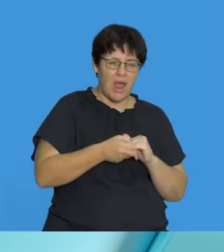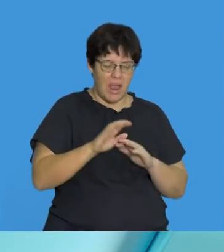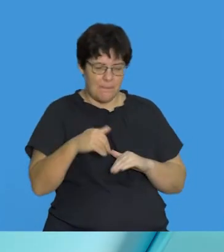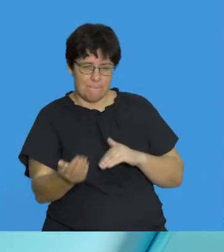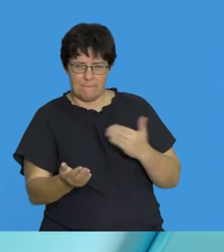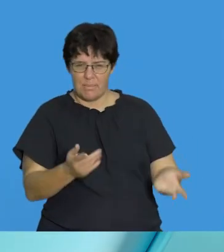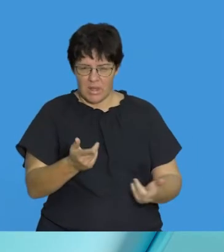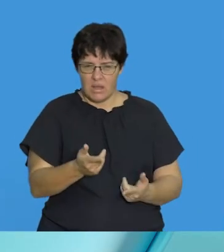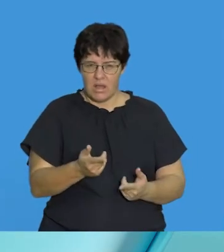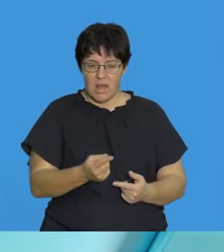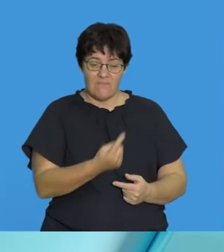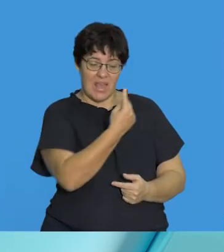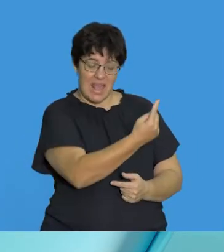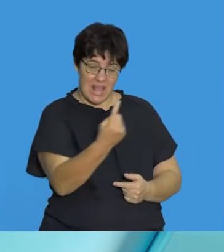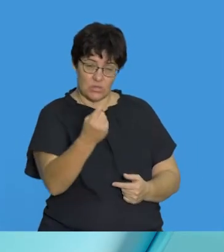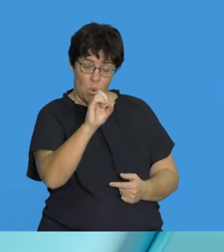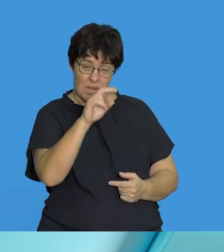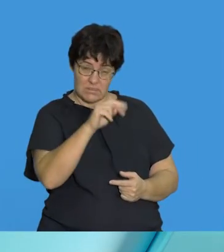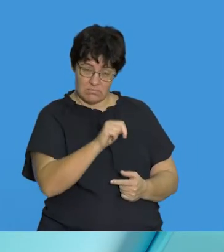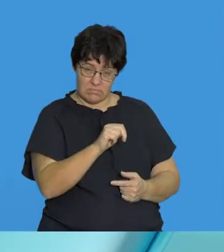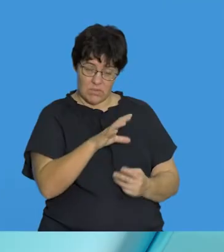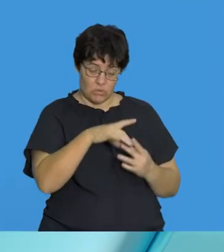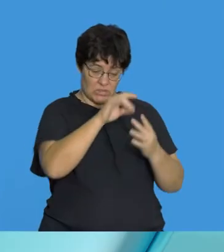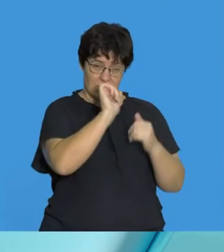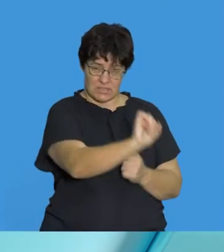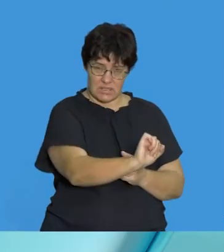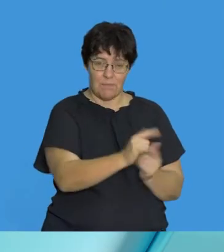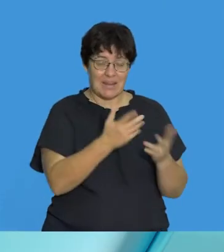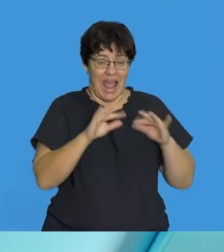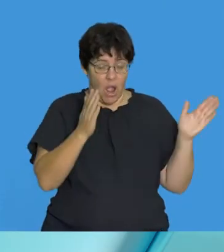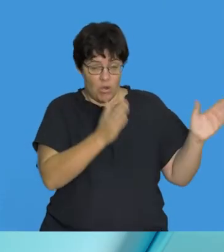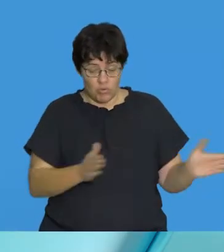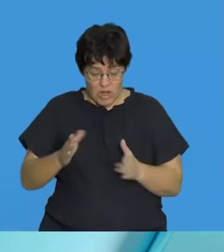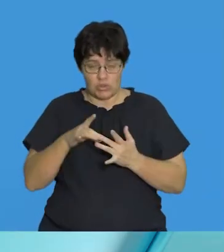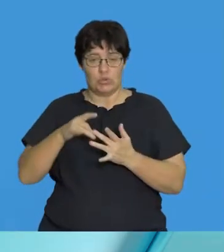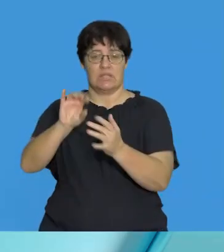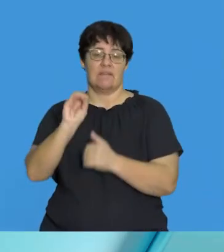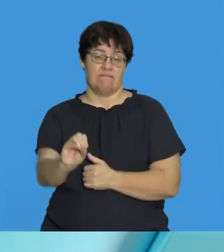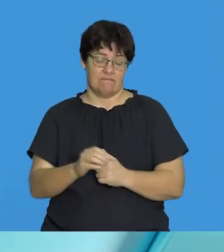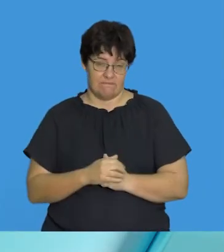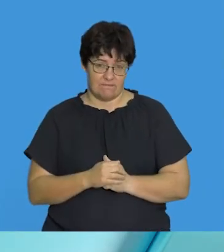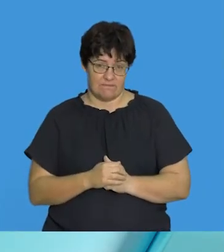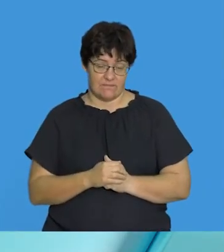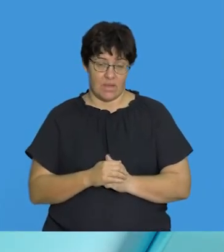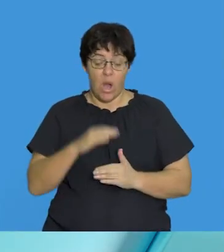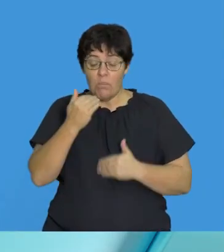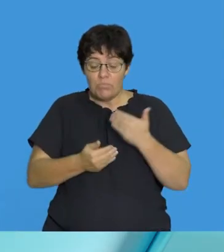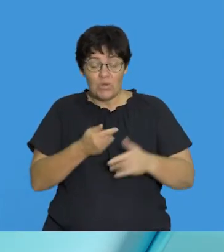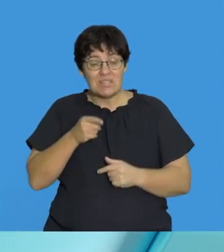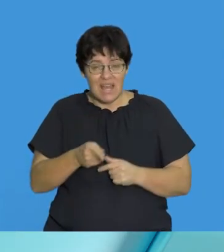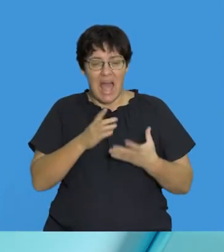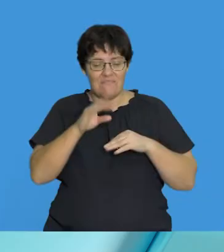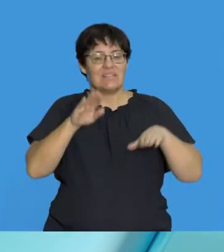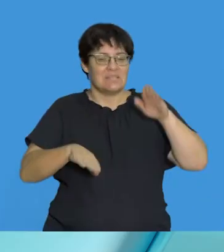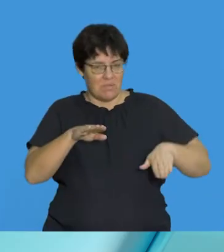is universal to every organism, but it's unique to the way it is arranged, the process of protein synthesis has a